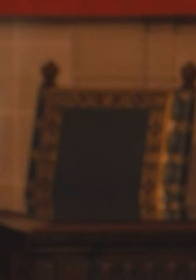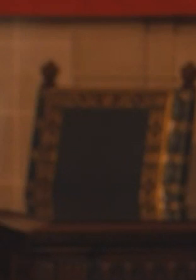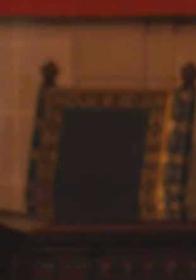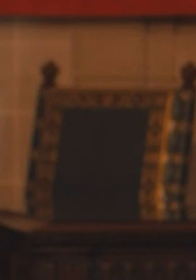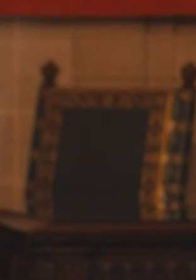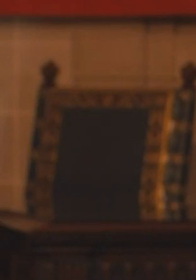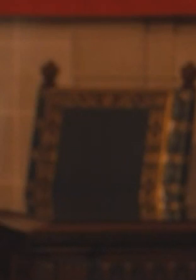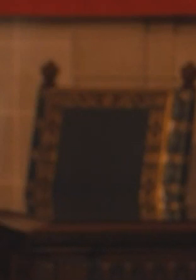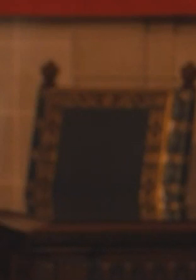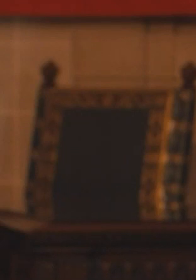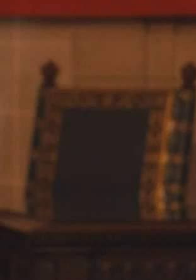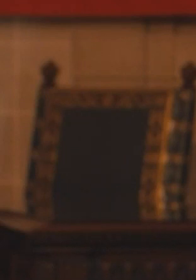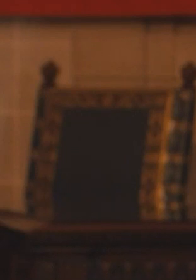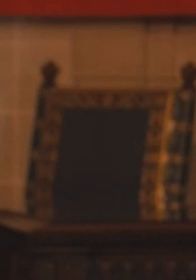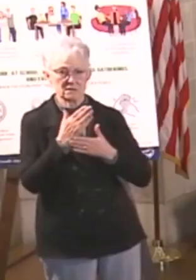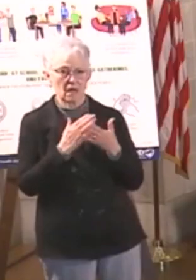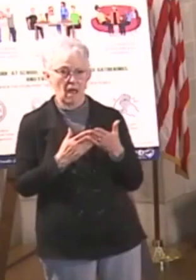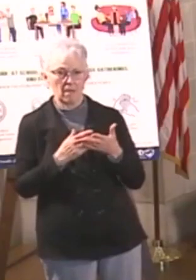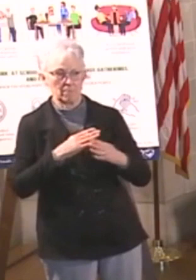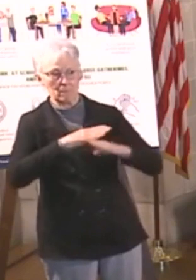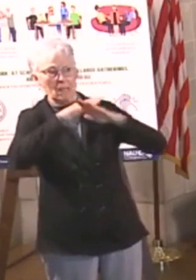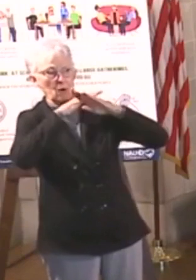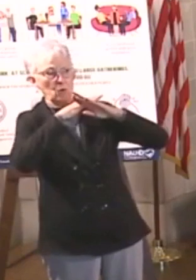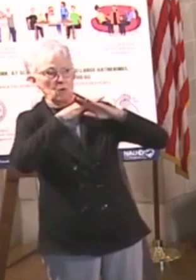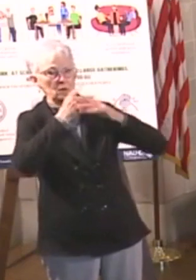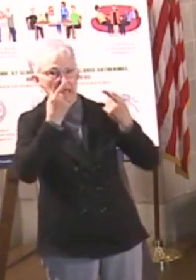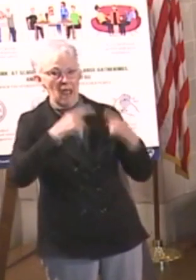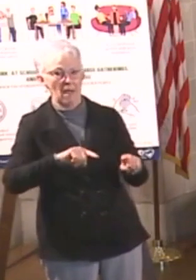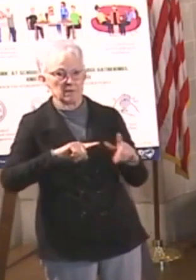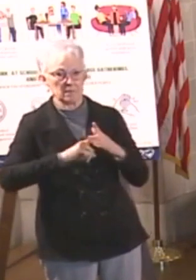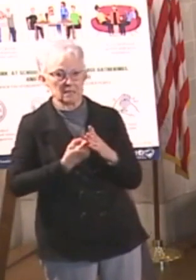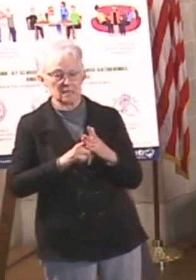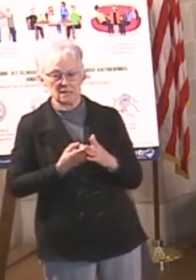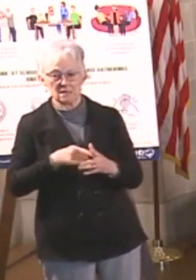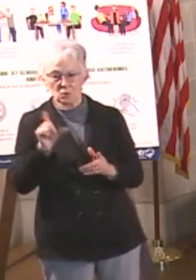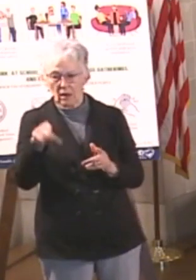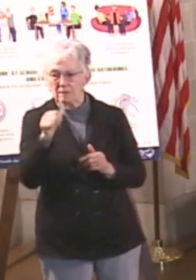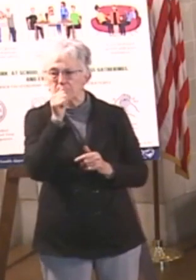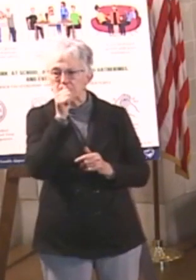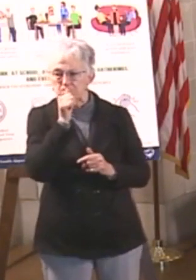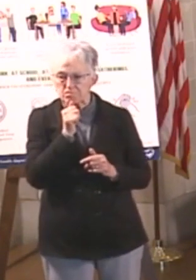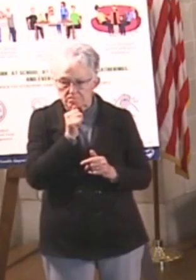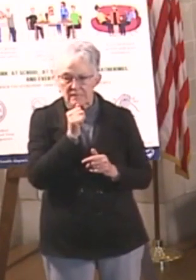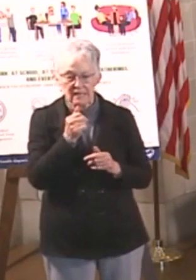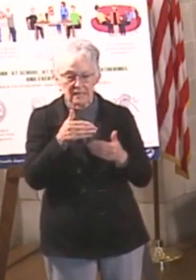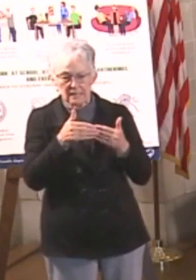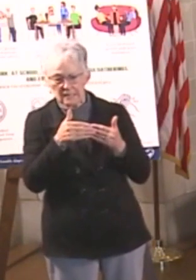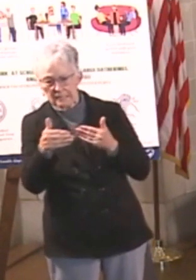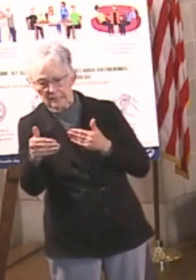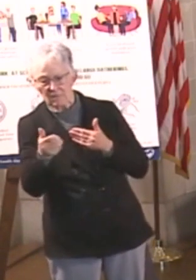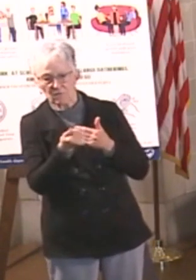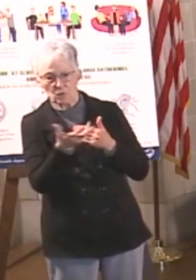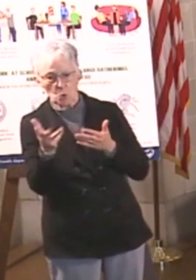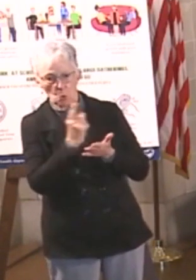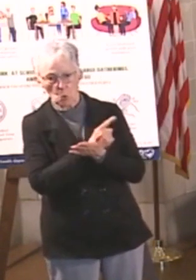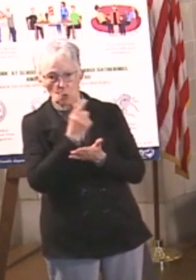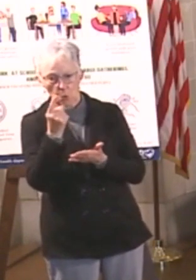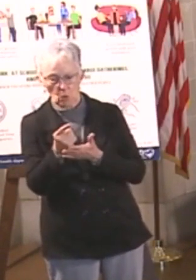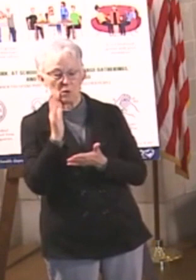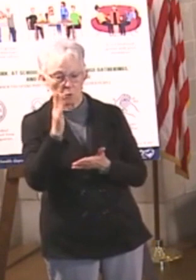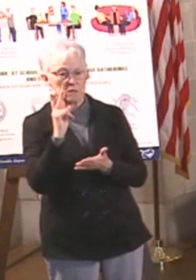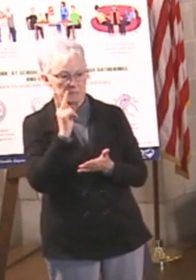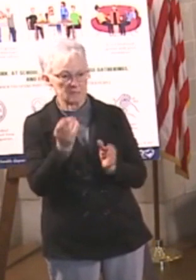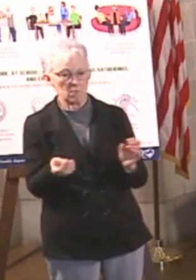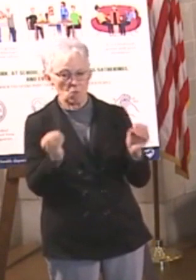says these centers are operating across the U.S., including Omaha. Ricketts says if nonprofits are being used as a front